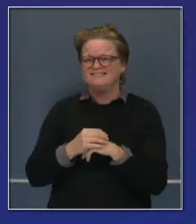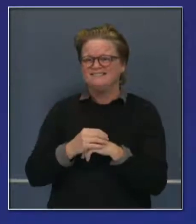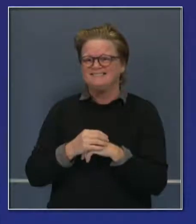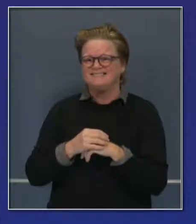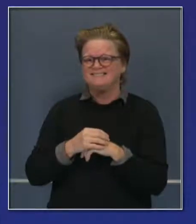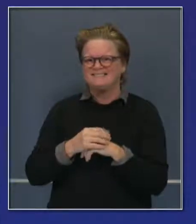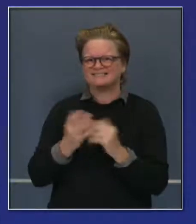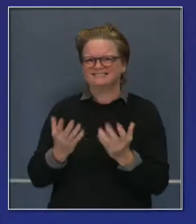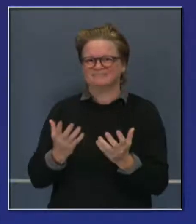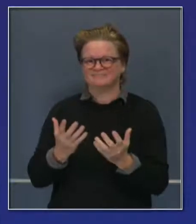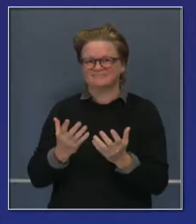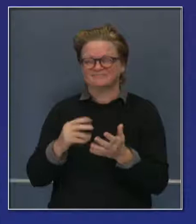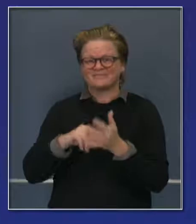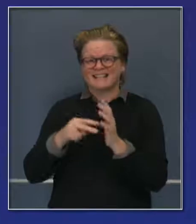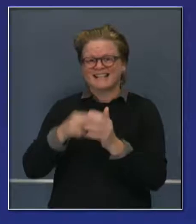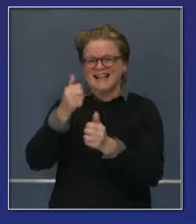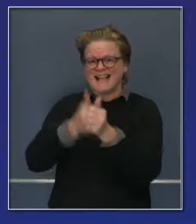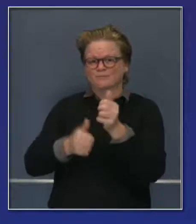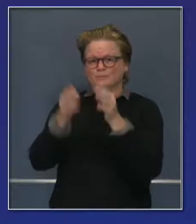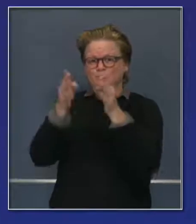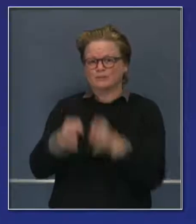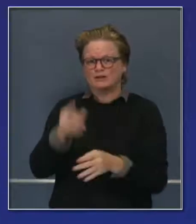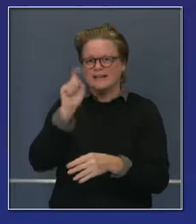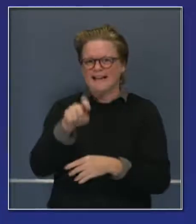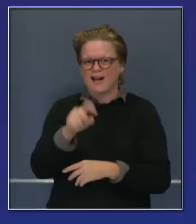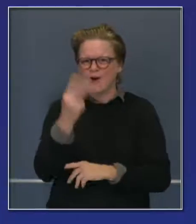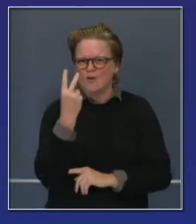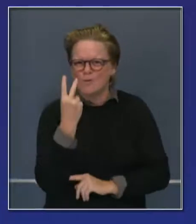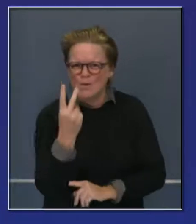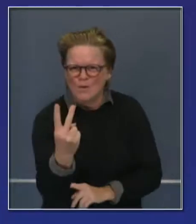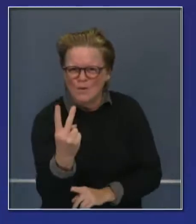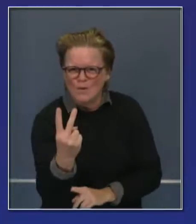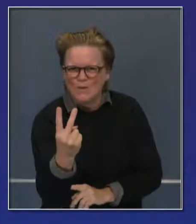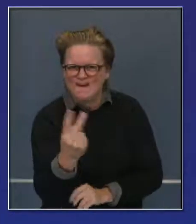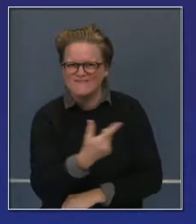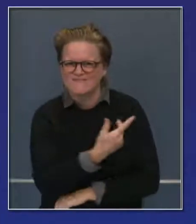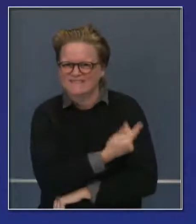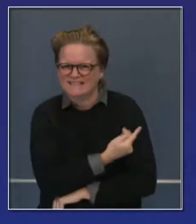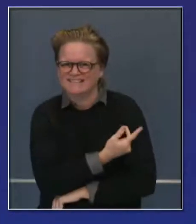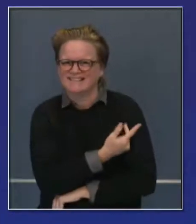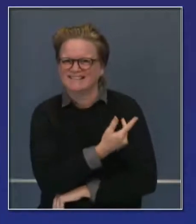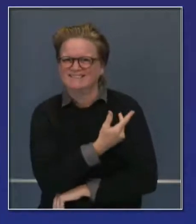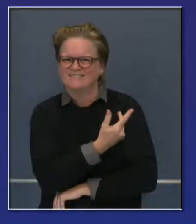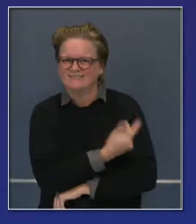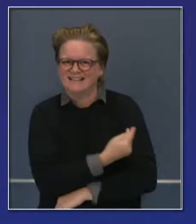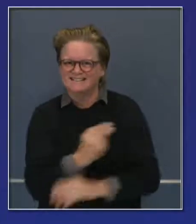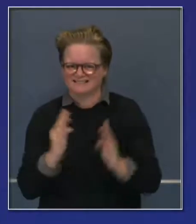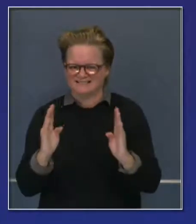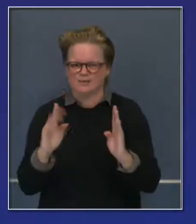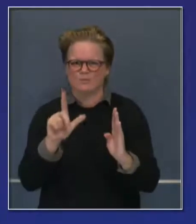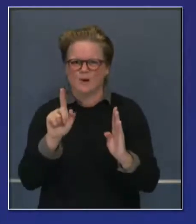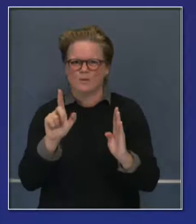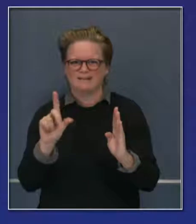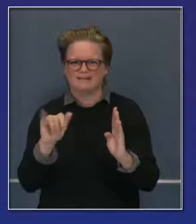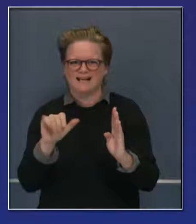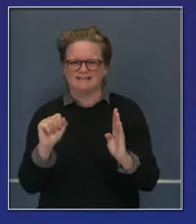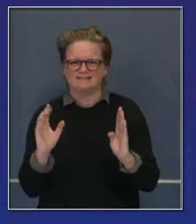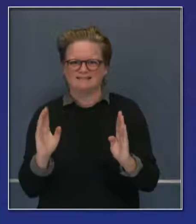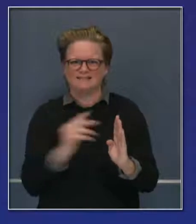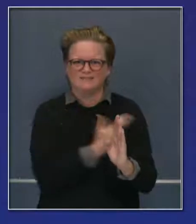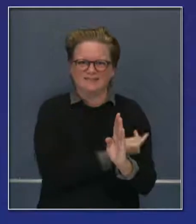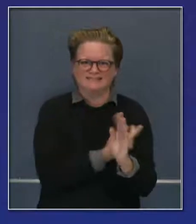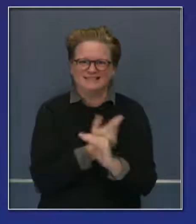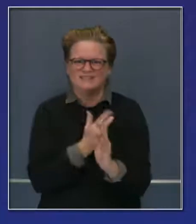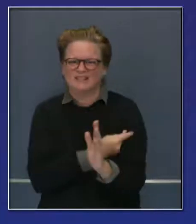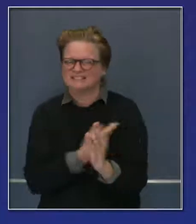the number in half, look at 12% of that. We won't even be able to cover all the healthcare workers in the state of California. So put this